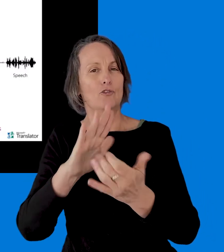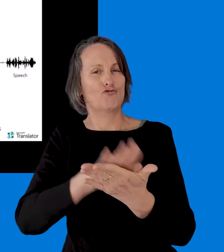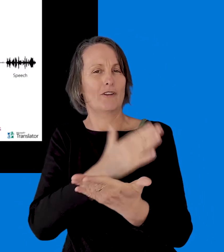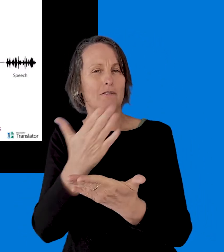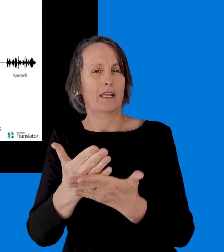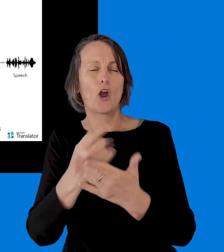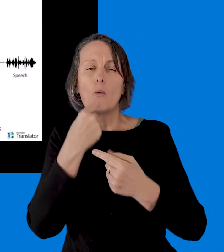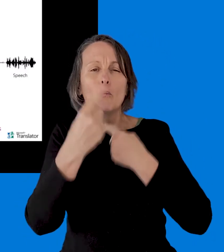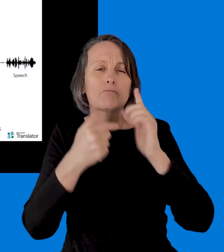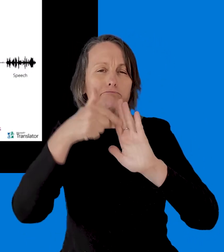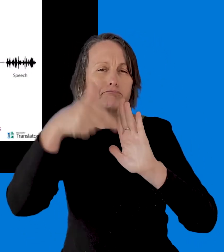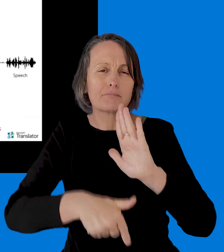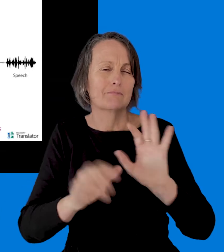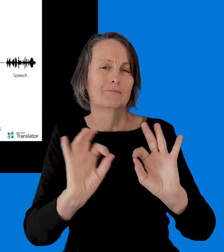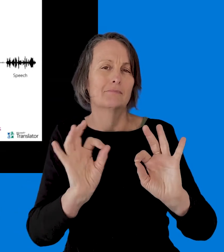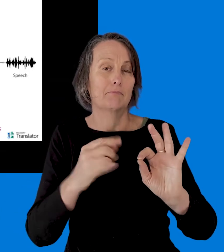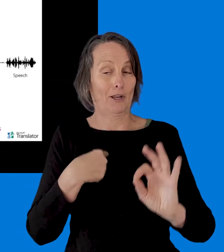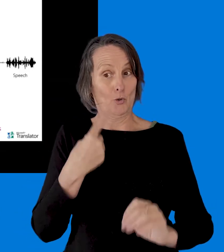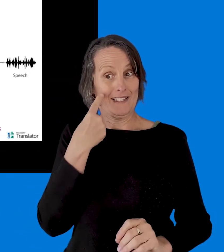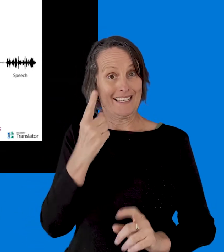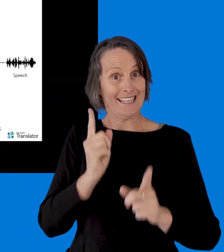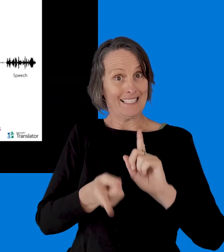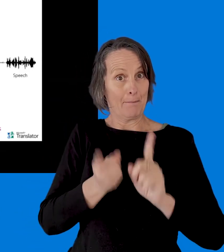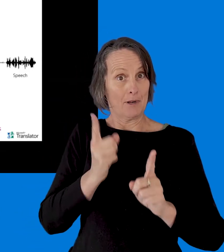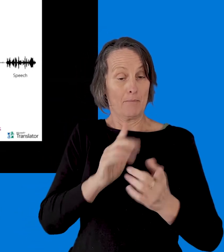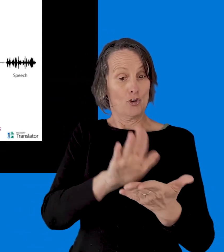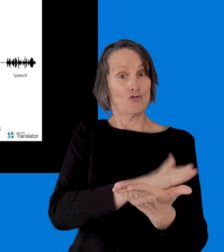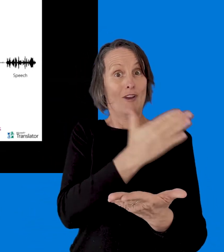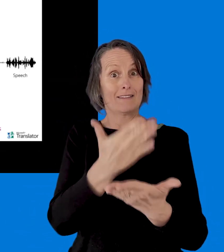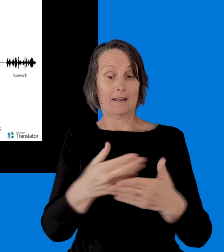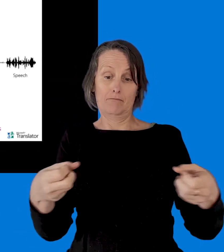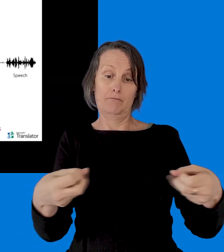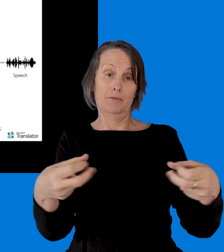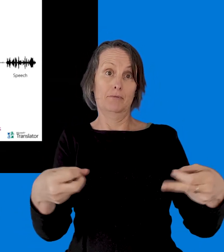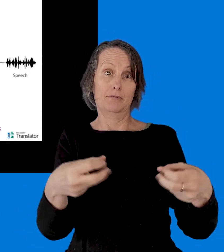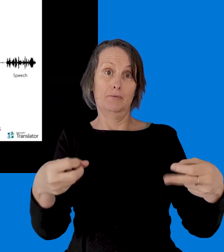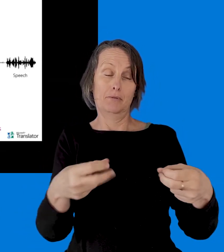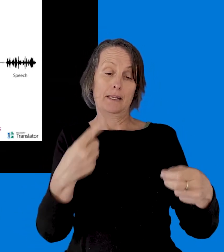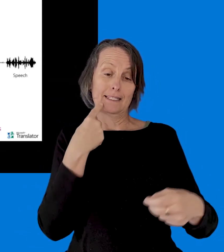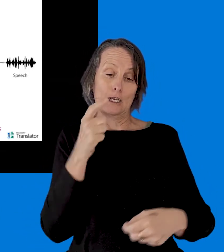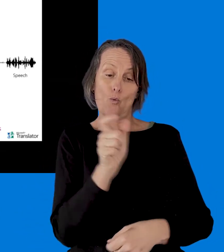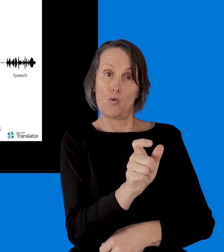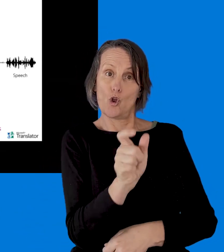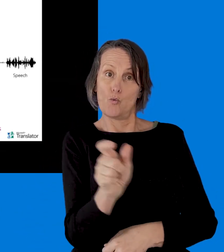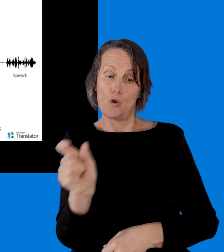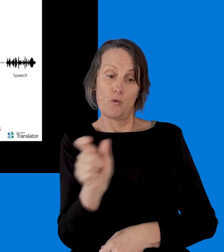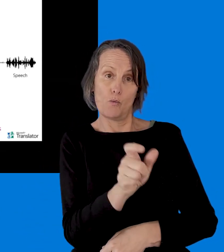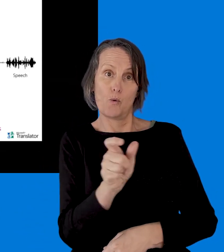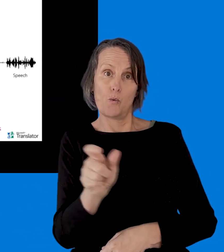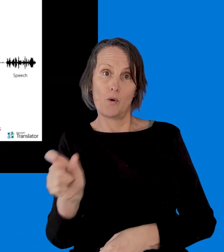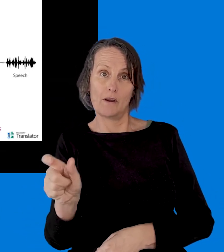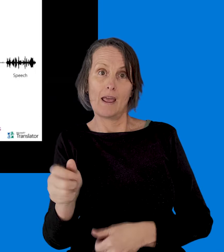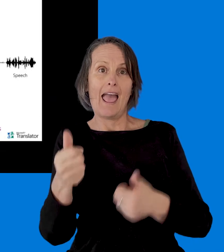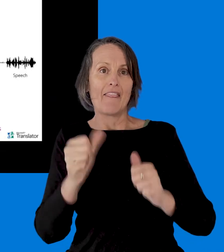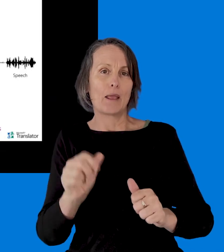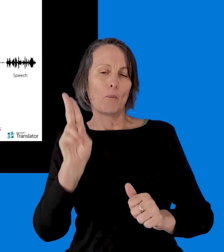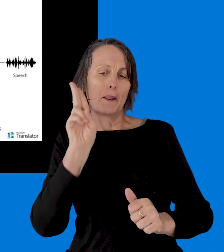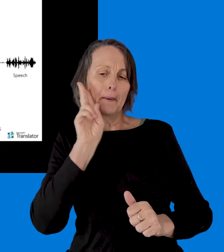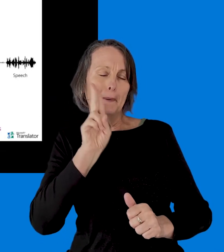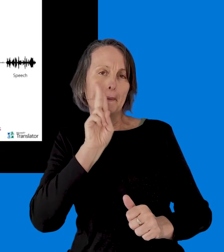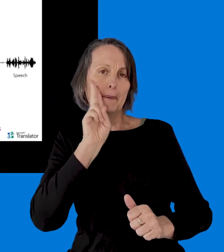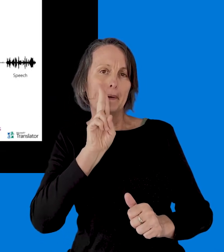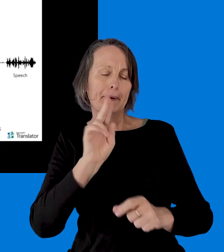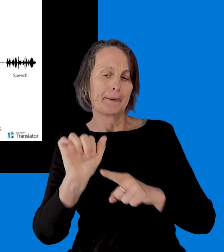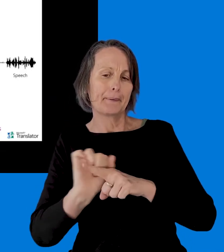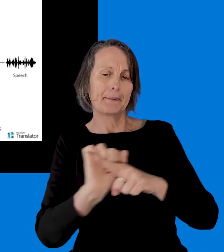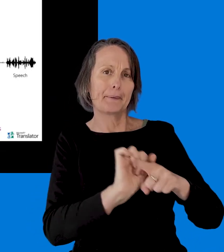all the details here, but you'll probably notice sometimes that when a translation is happening, you'll see the words translate, and then when the